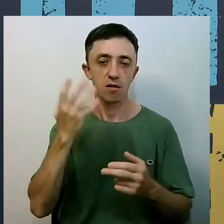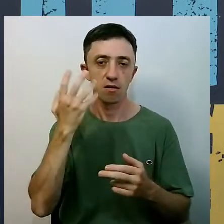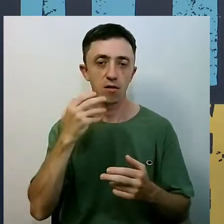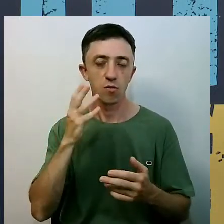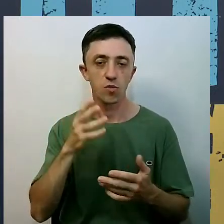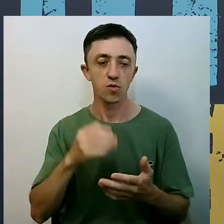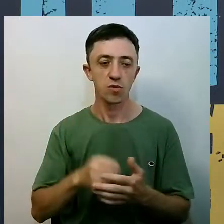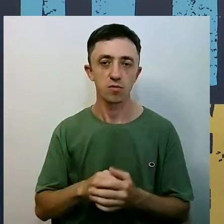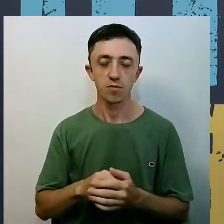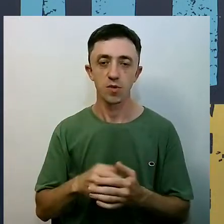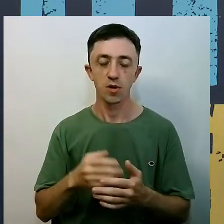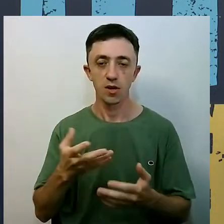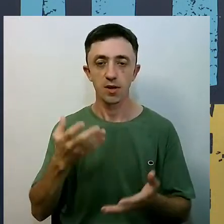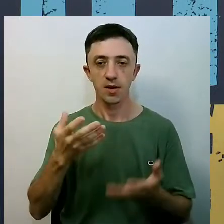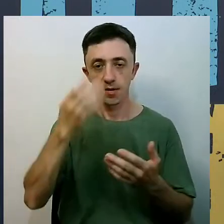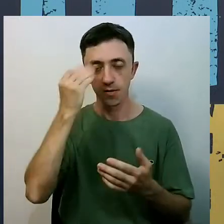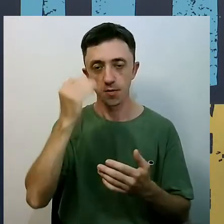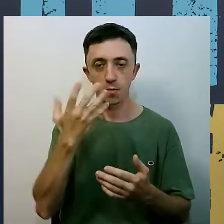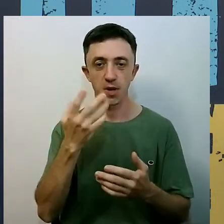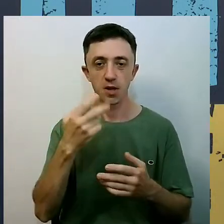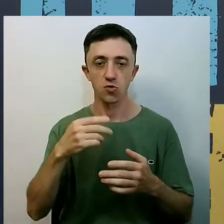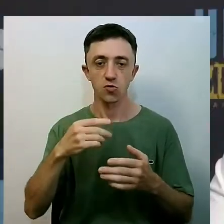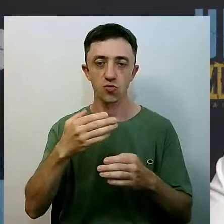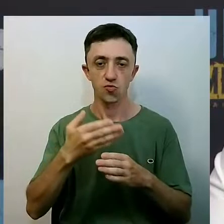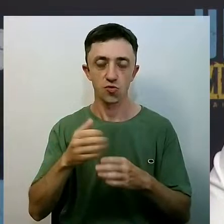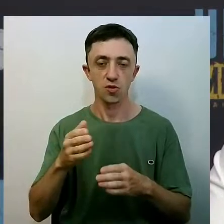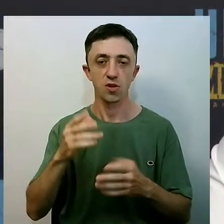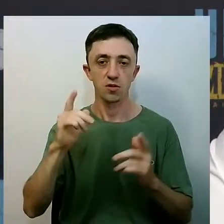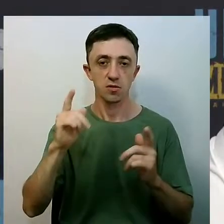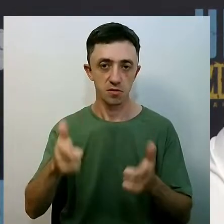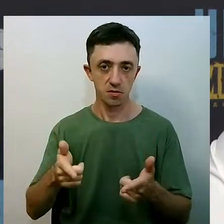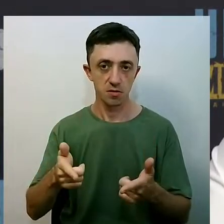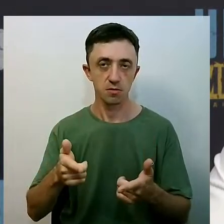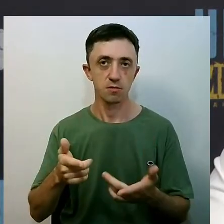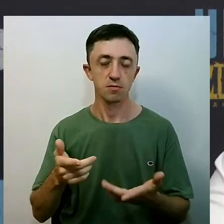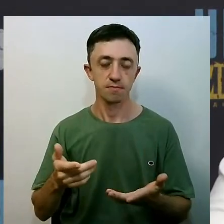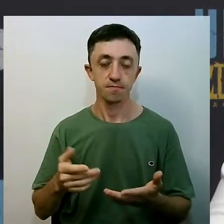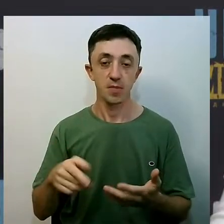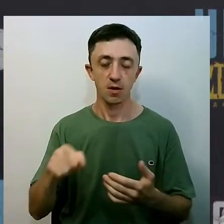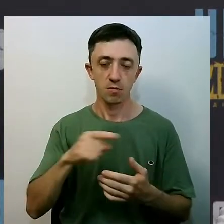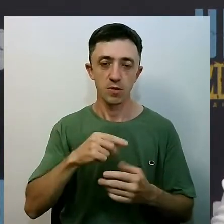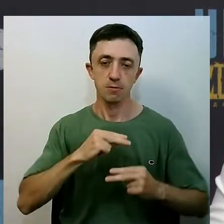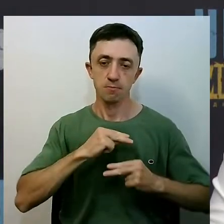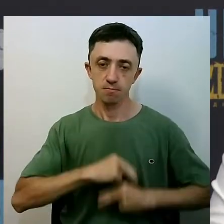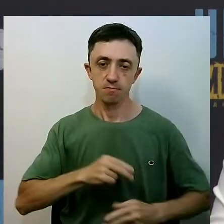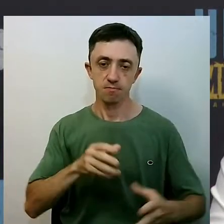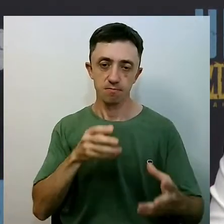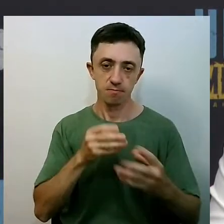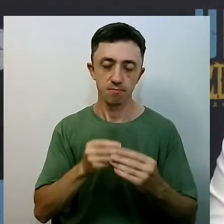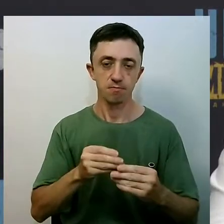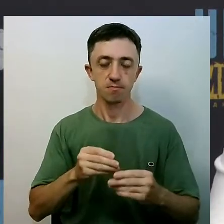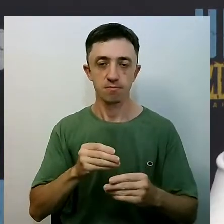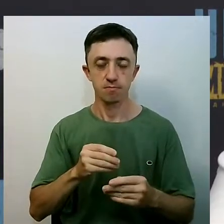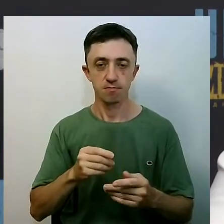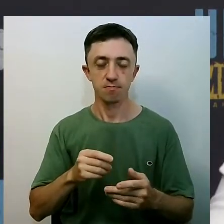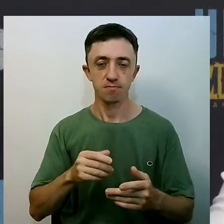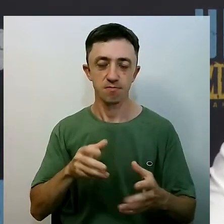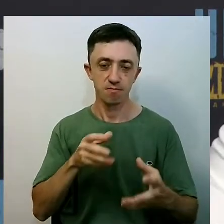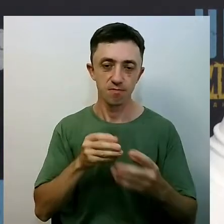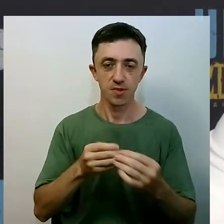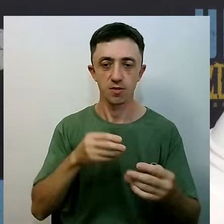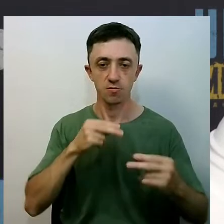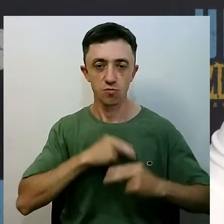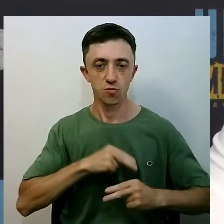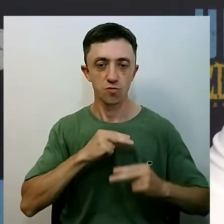As far as I understand, it is very difficult to forecast when the comprehensive plan will be developed for the whole region, because